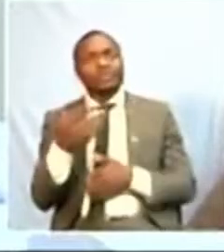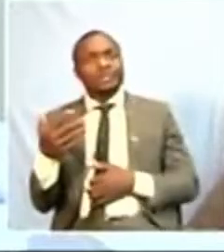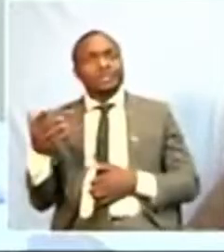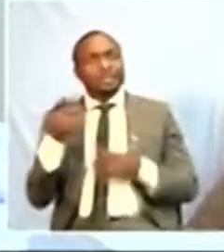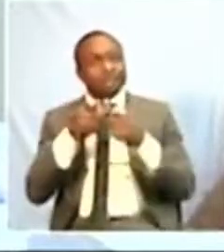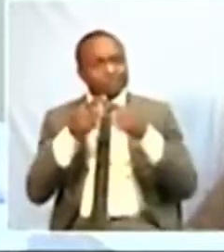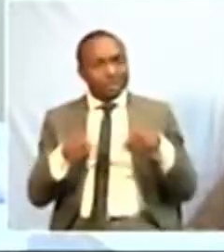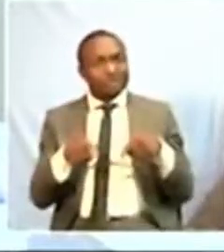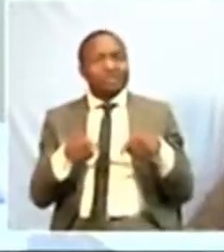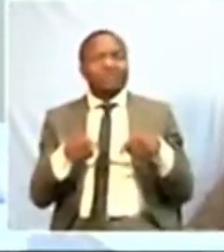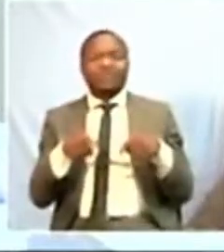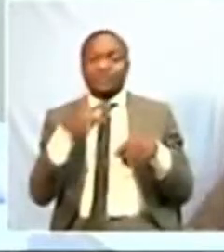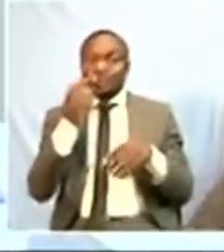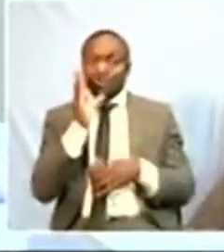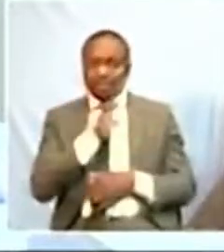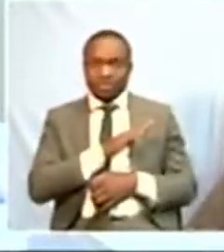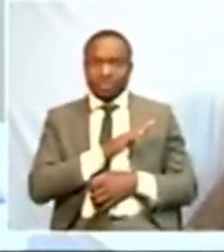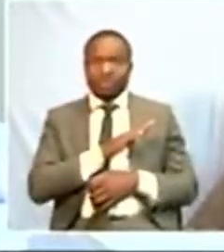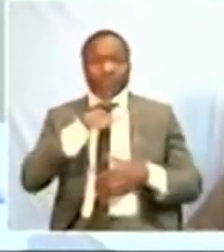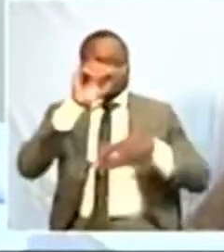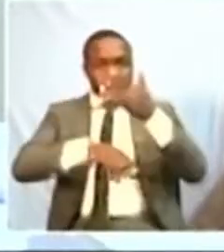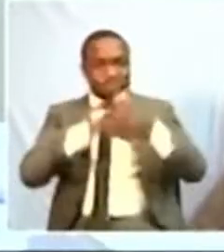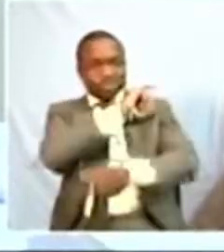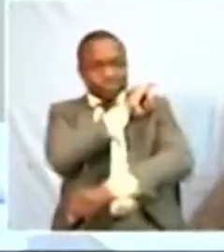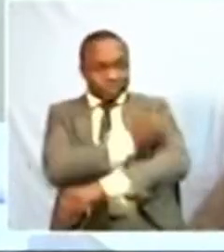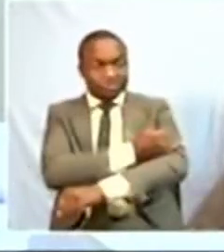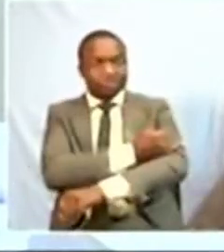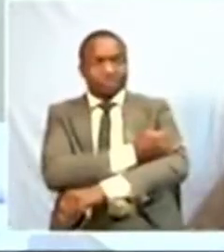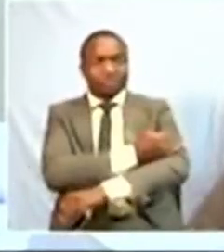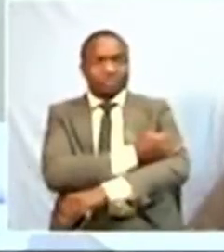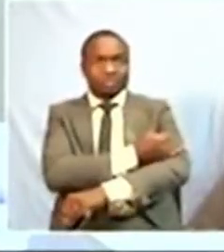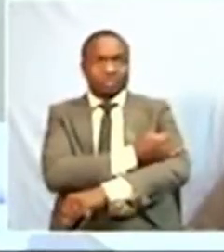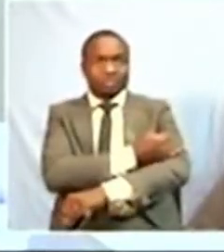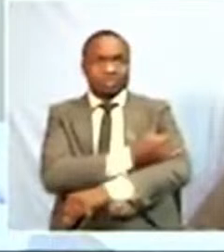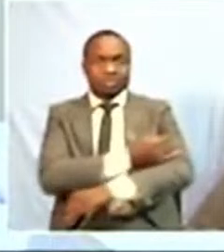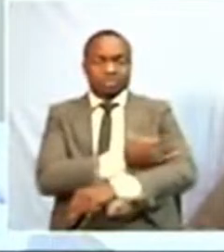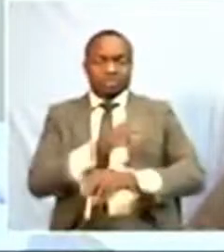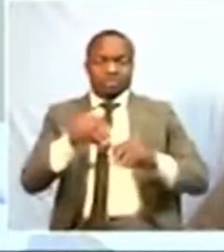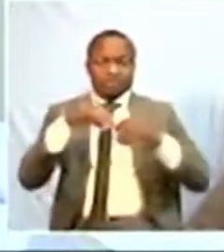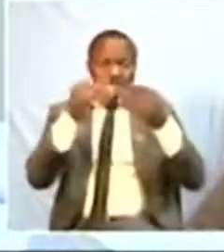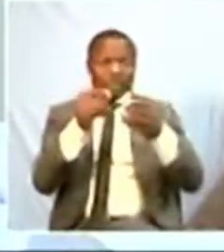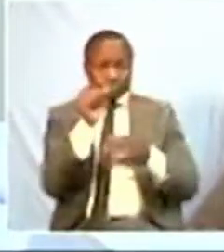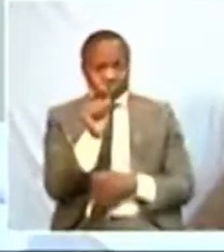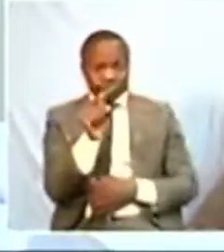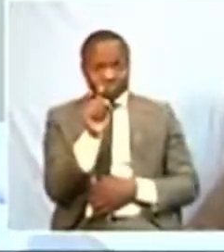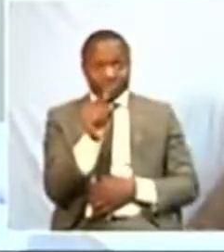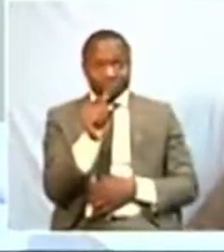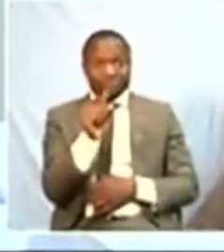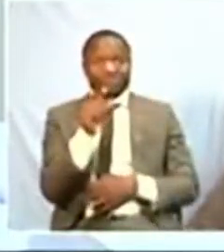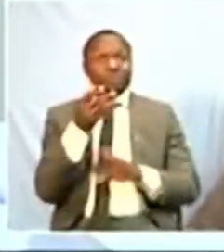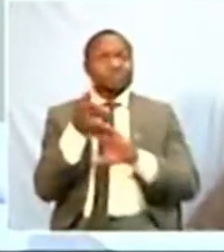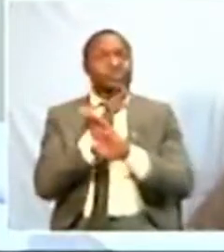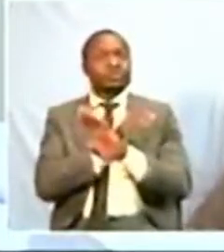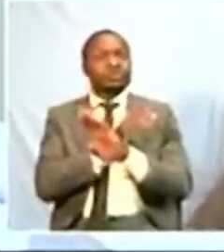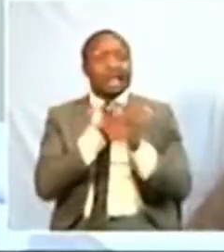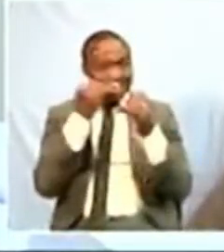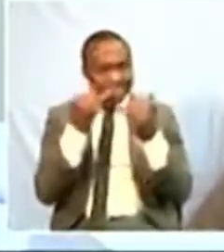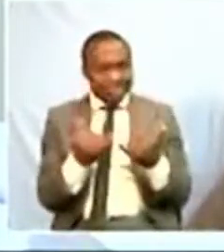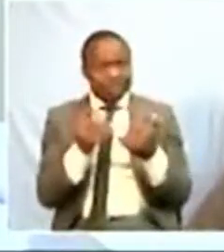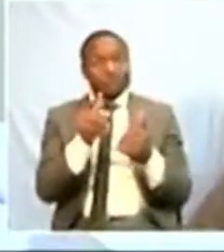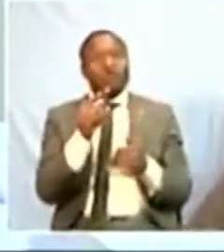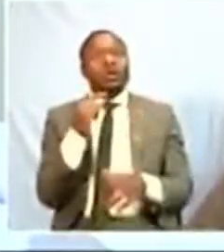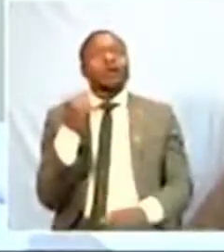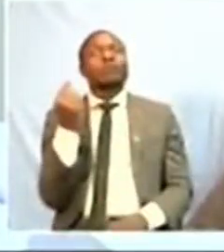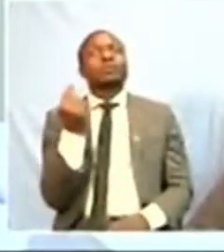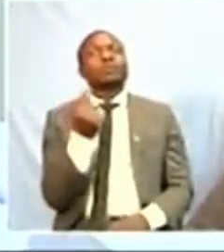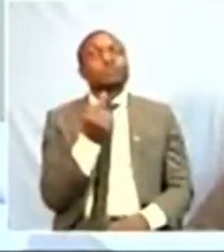done. With that said, I would like to withdraw the immunity that was conferred on you earlier on. From now on, you are on